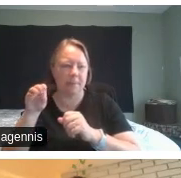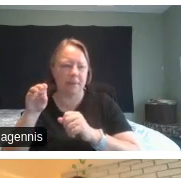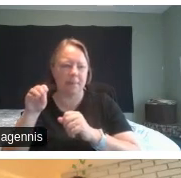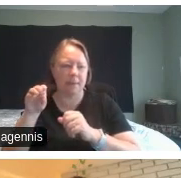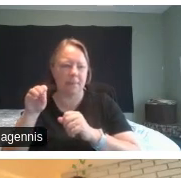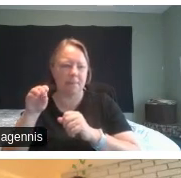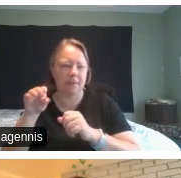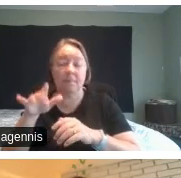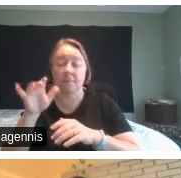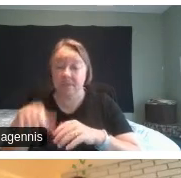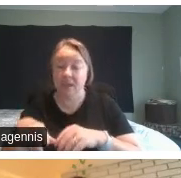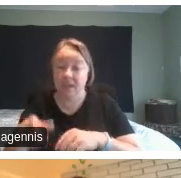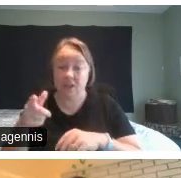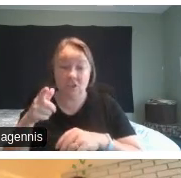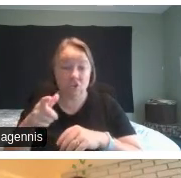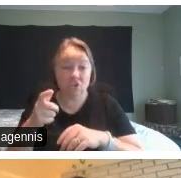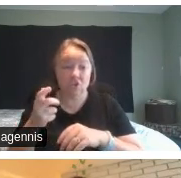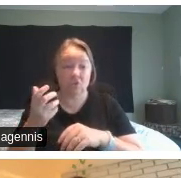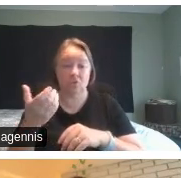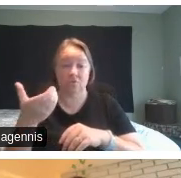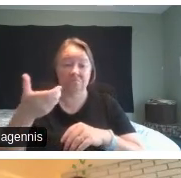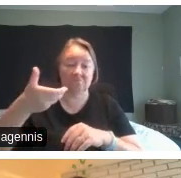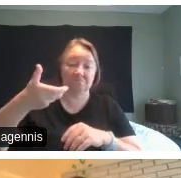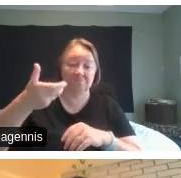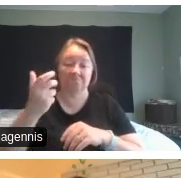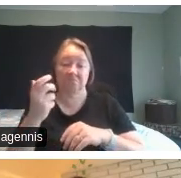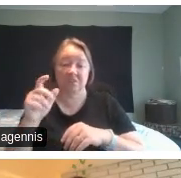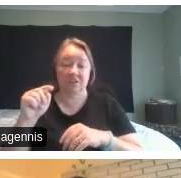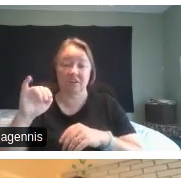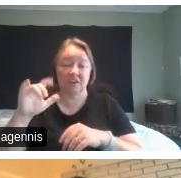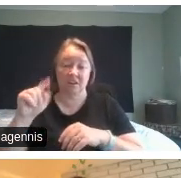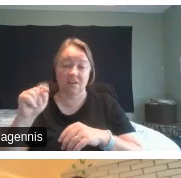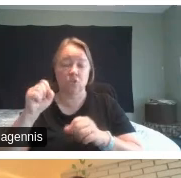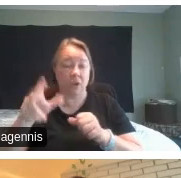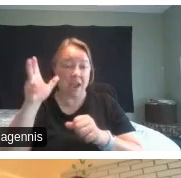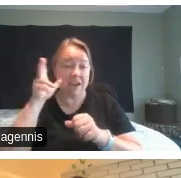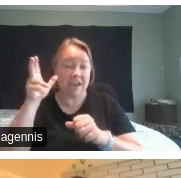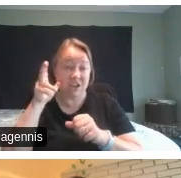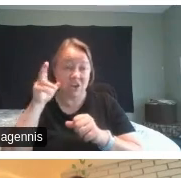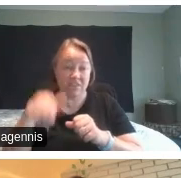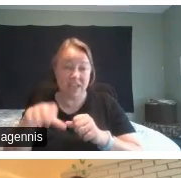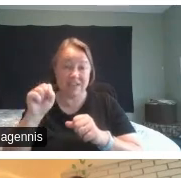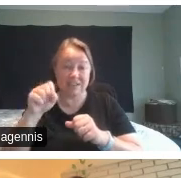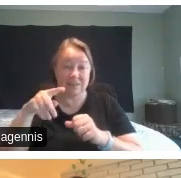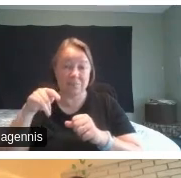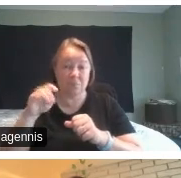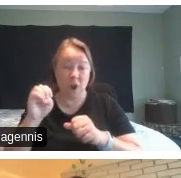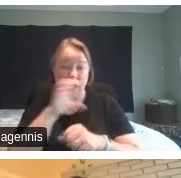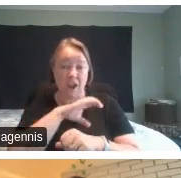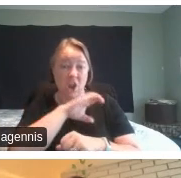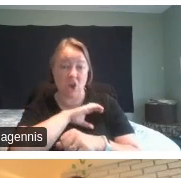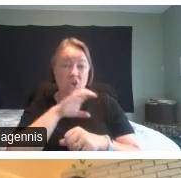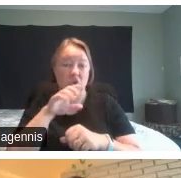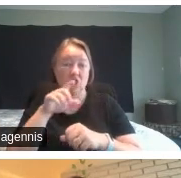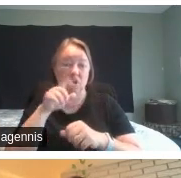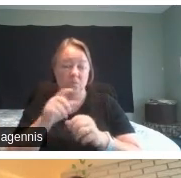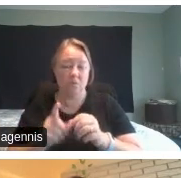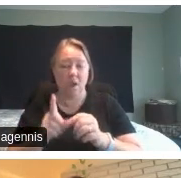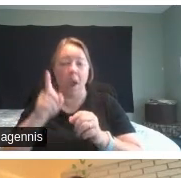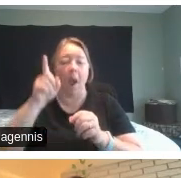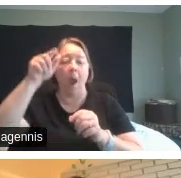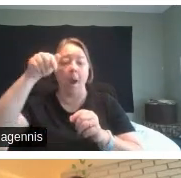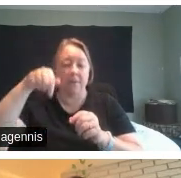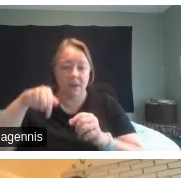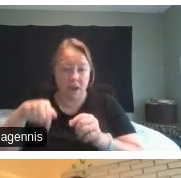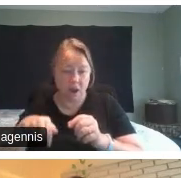And as you tilt, you can hear the sprite character moving up and down. So